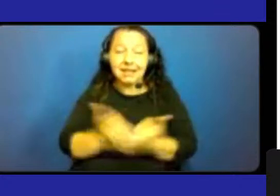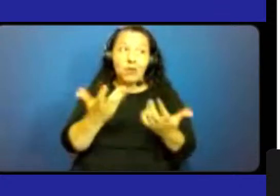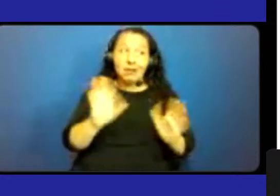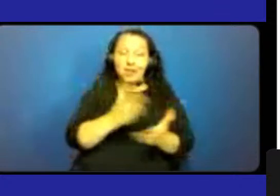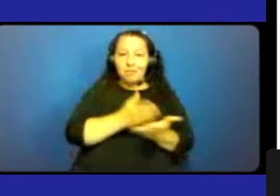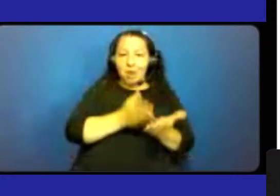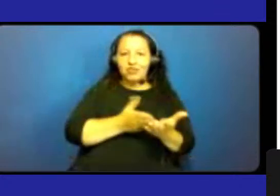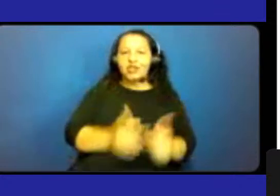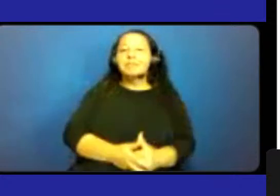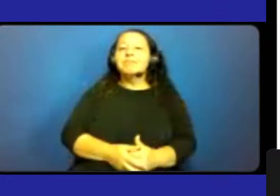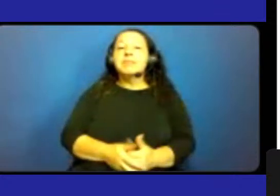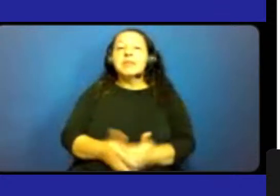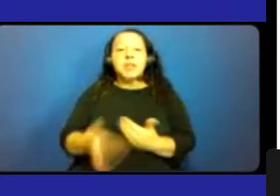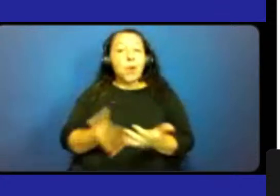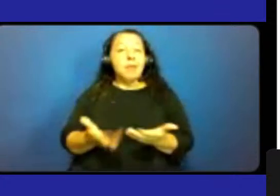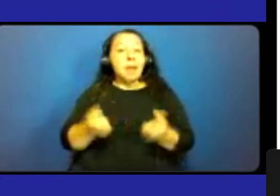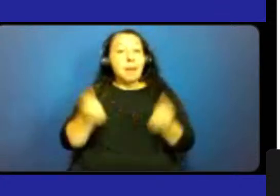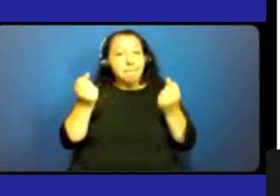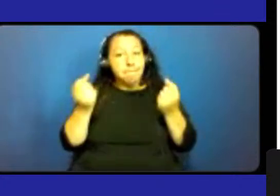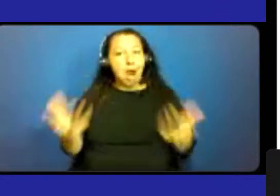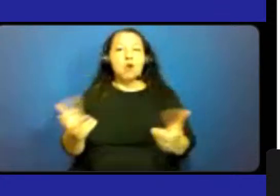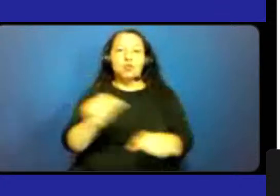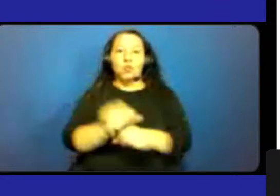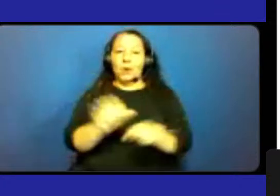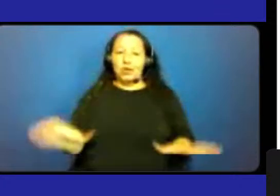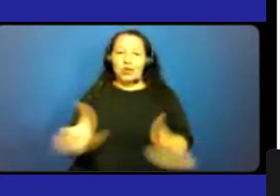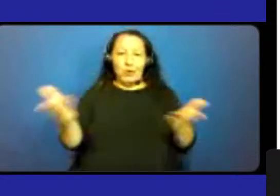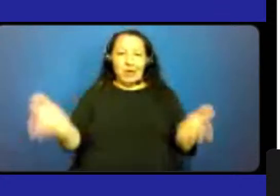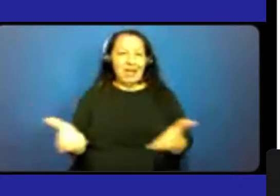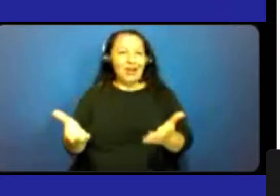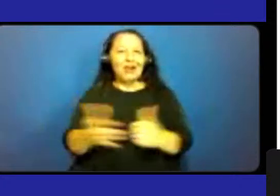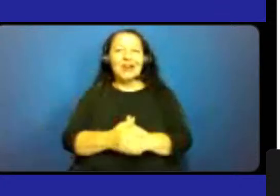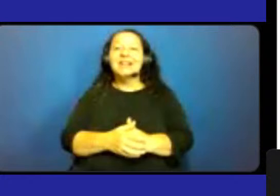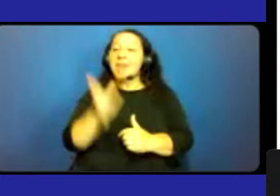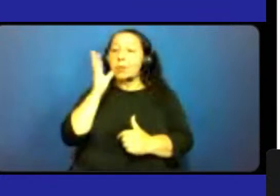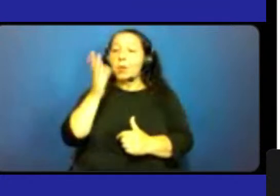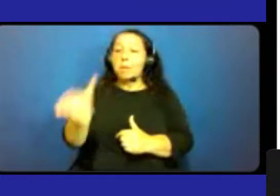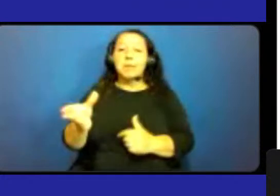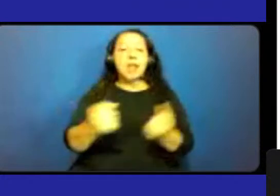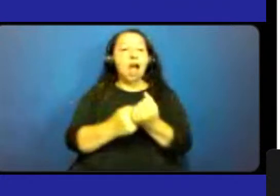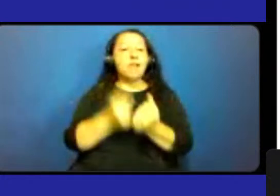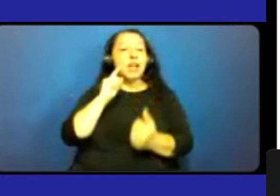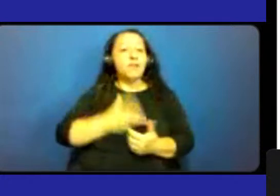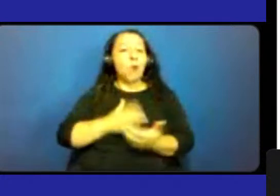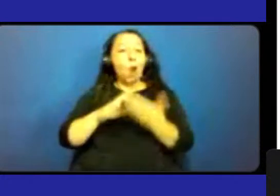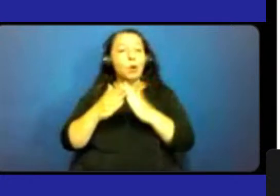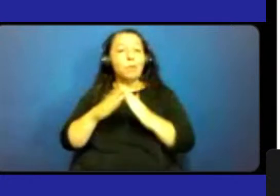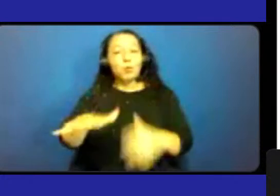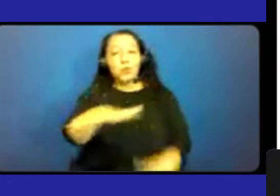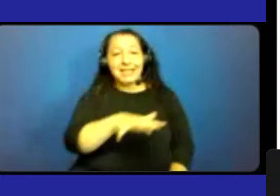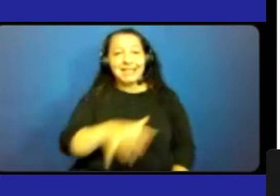will obviously be there advocating for our communities.